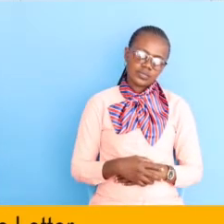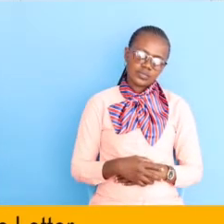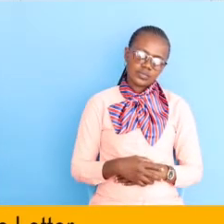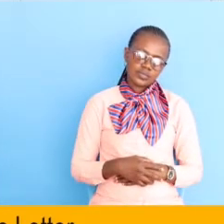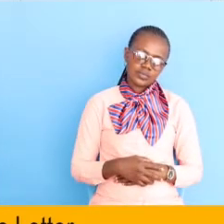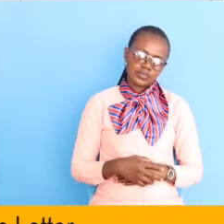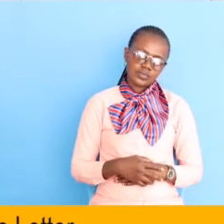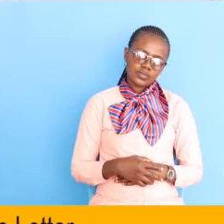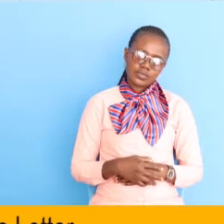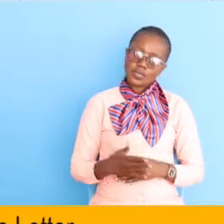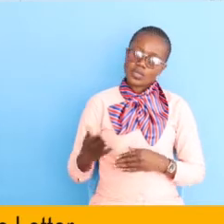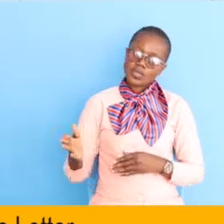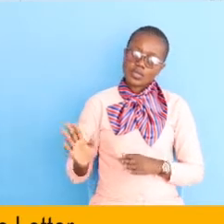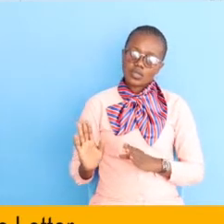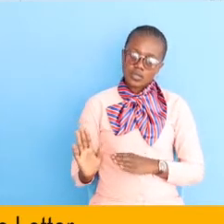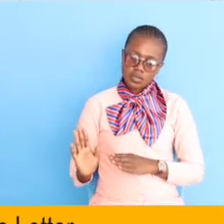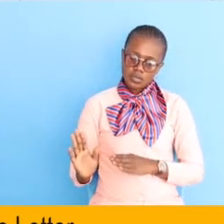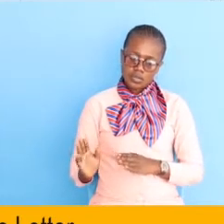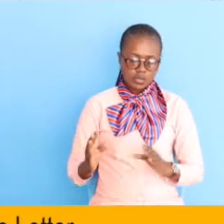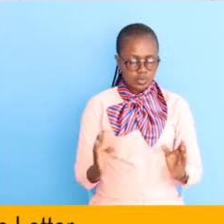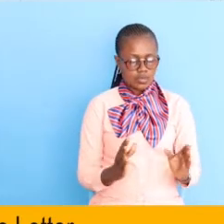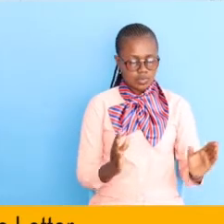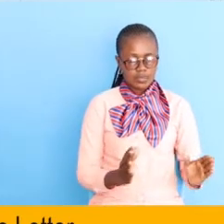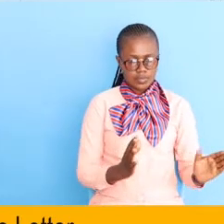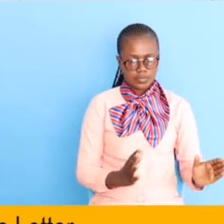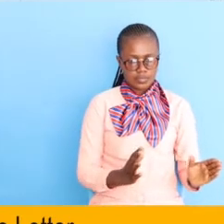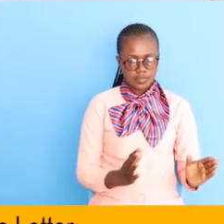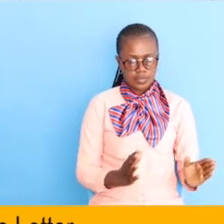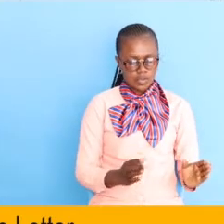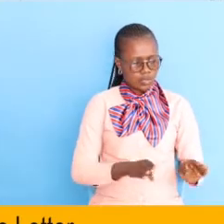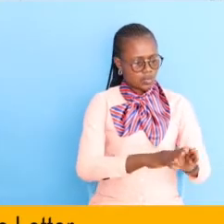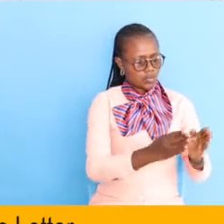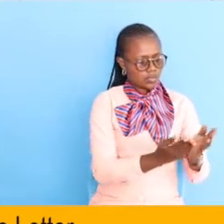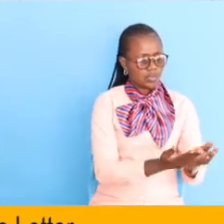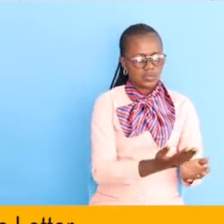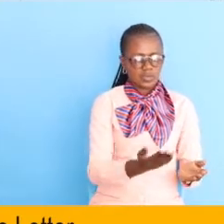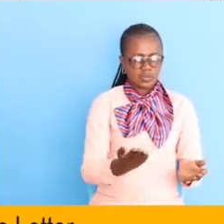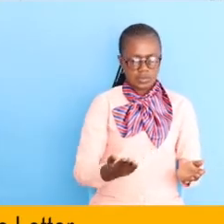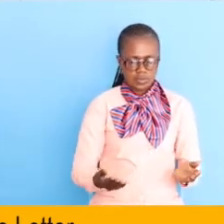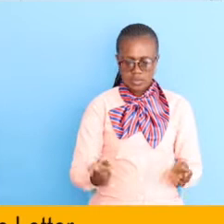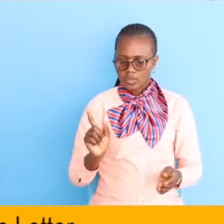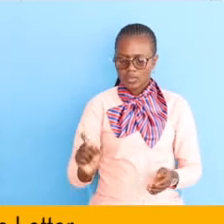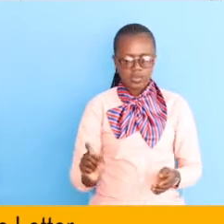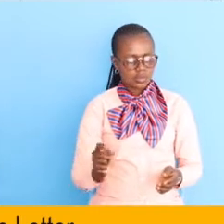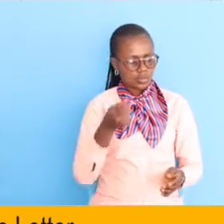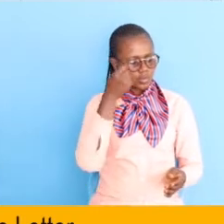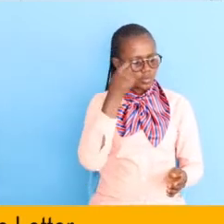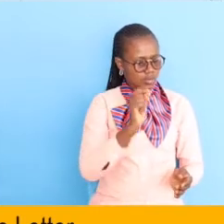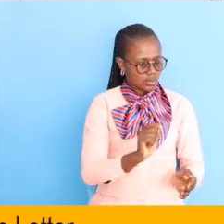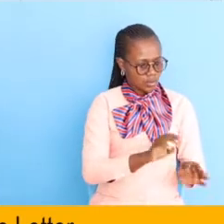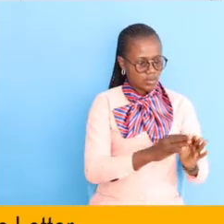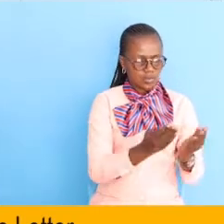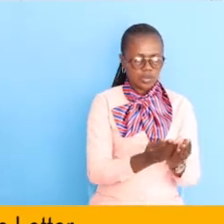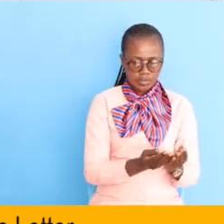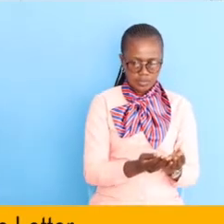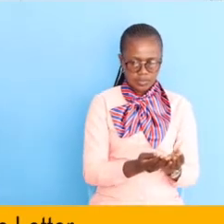That is how it is organized. In other books or other scholars, they call this as a